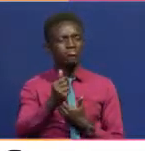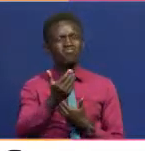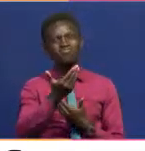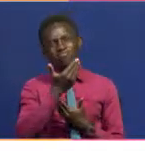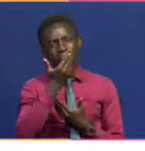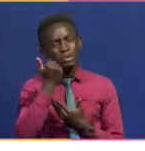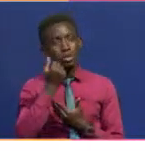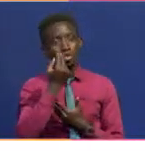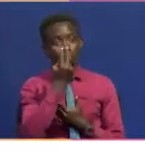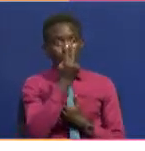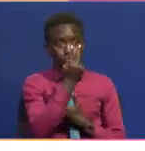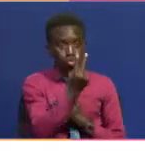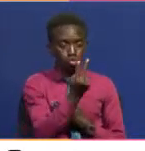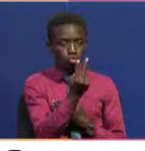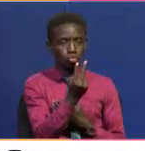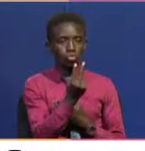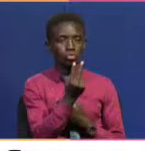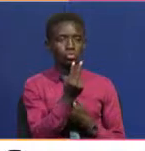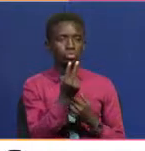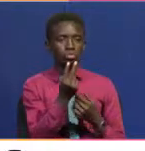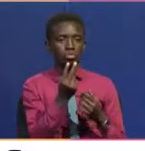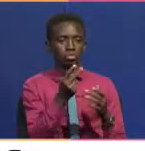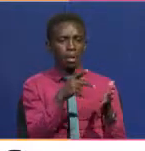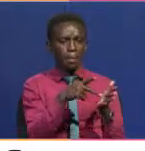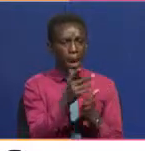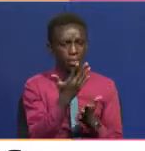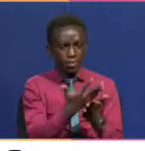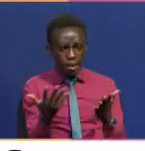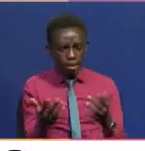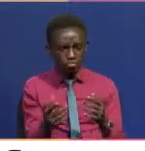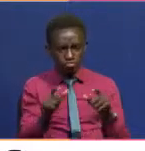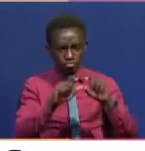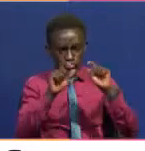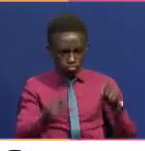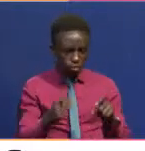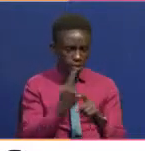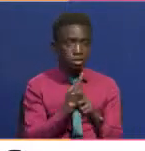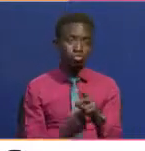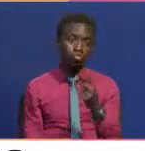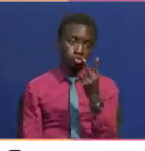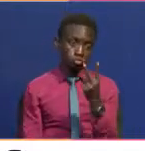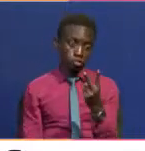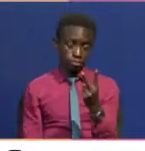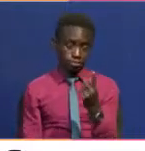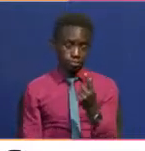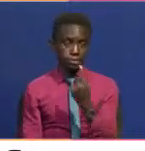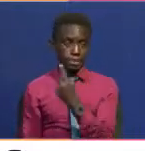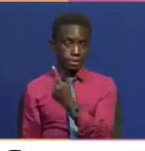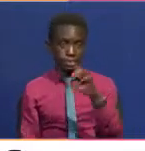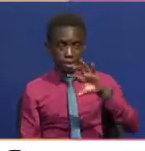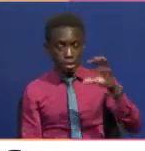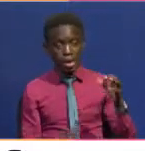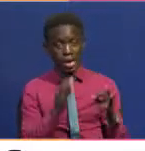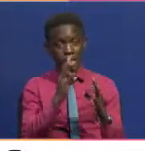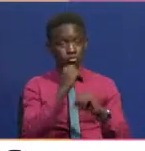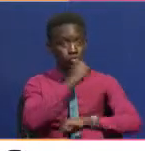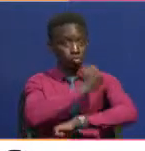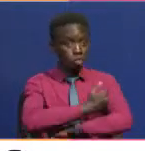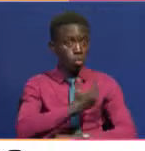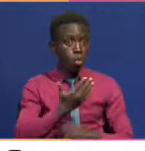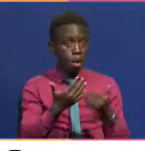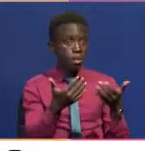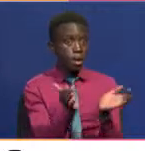2 pairs per county, which will be floating. And then if a team or a school or a club wants, they can buy